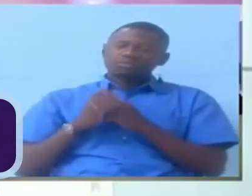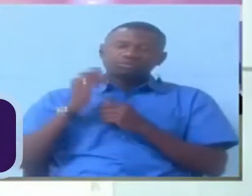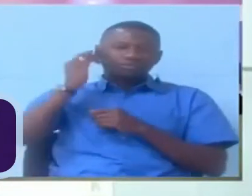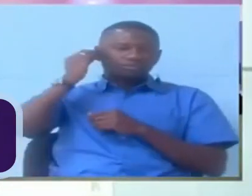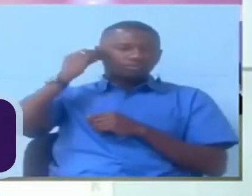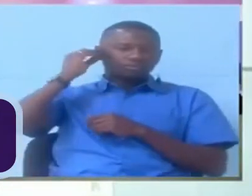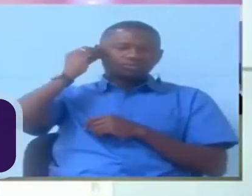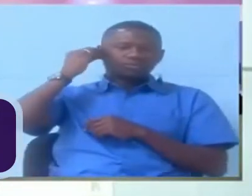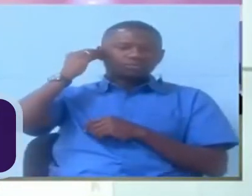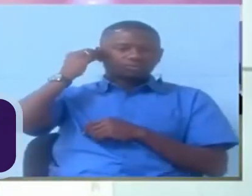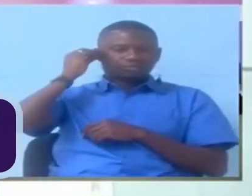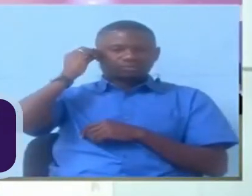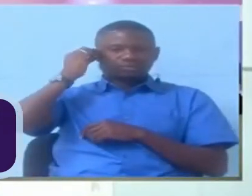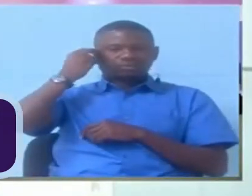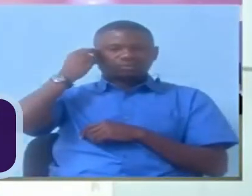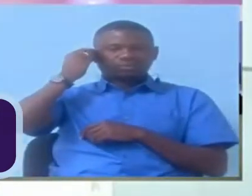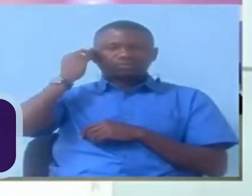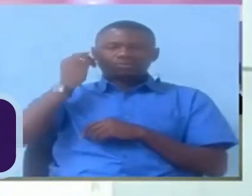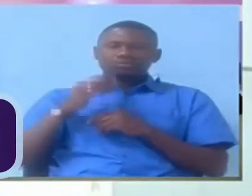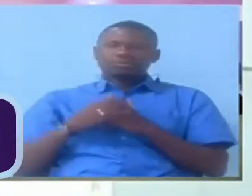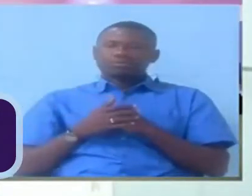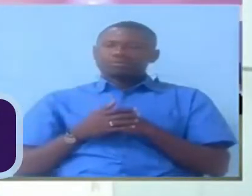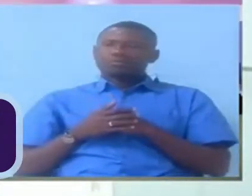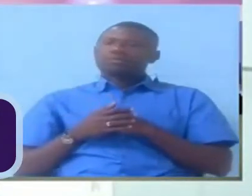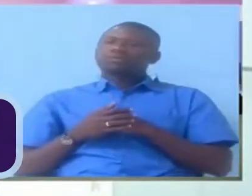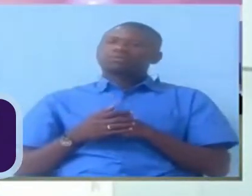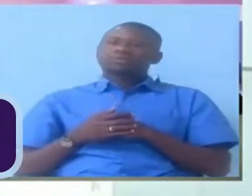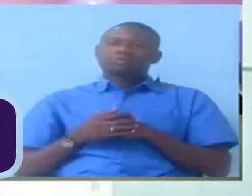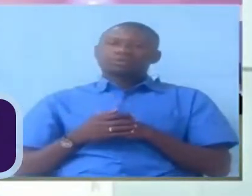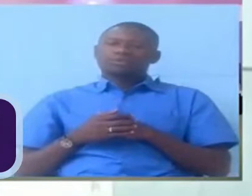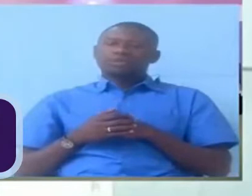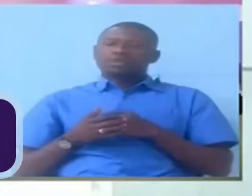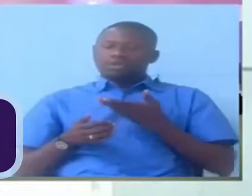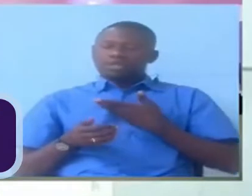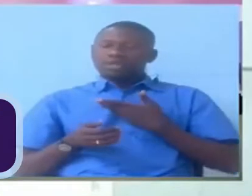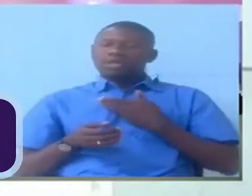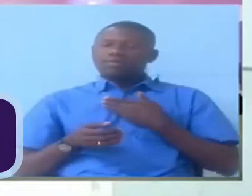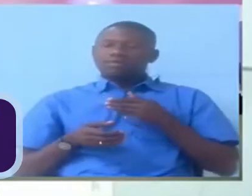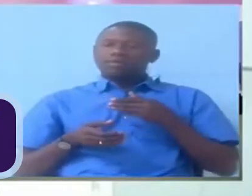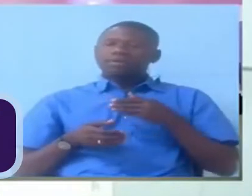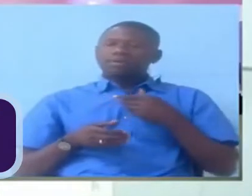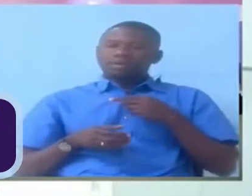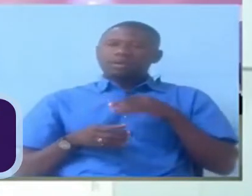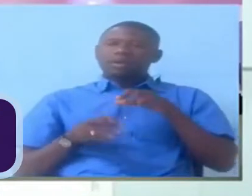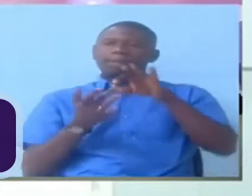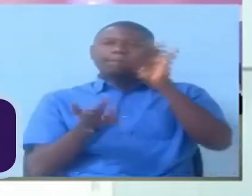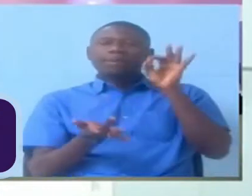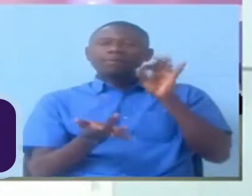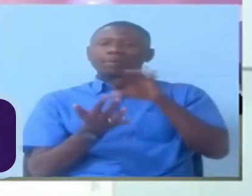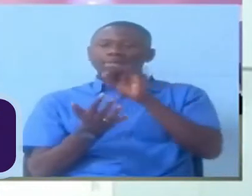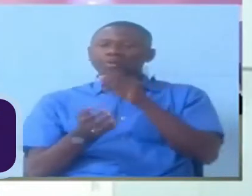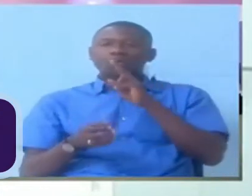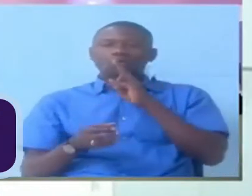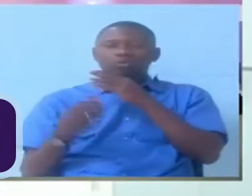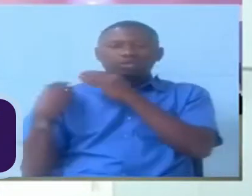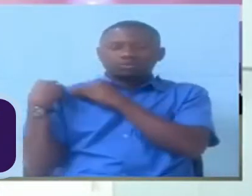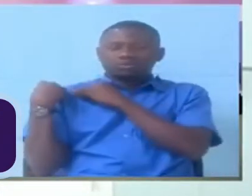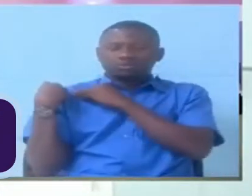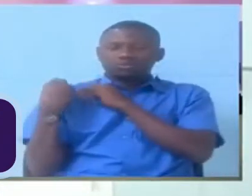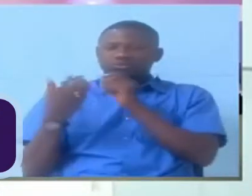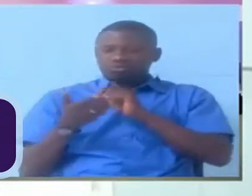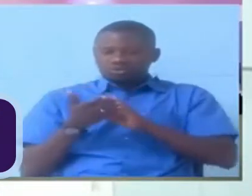captain. Tumolo yena pala so lafa yenke captain oti. Then I was redeployed from the training school. Tumolo